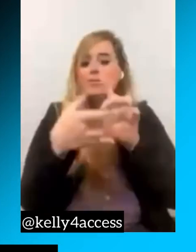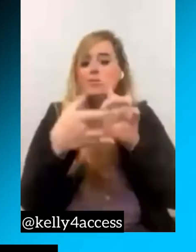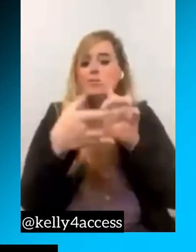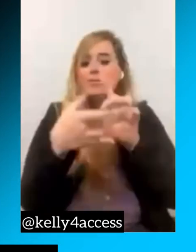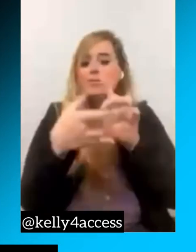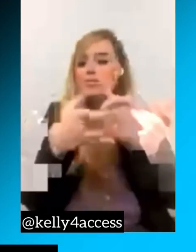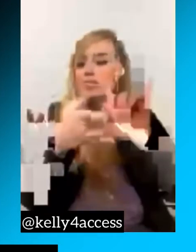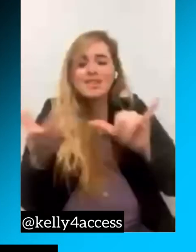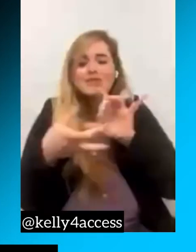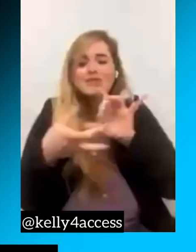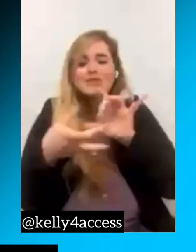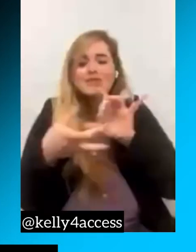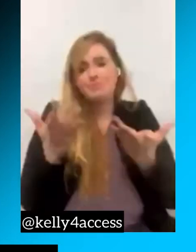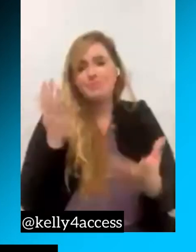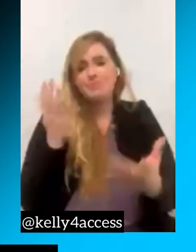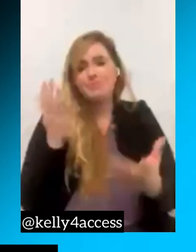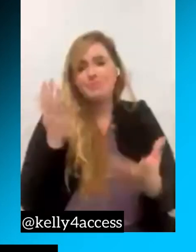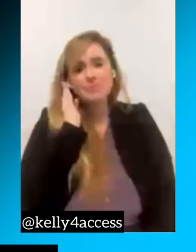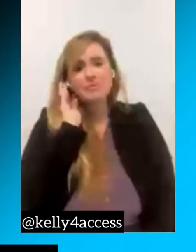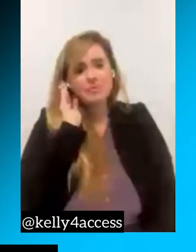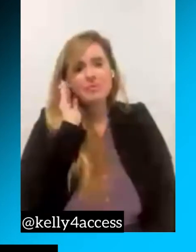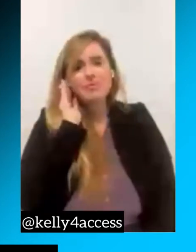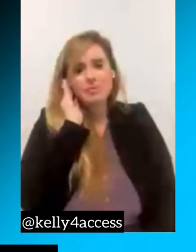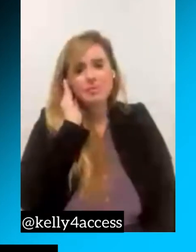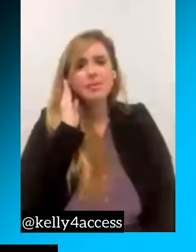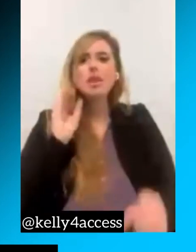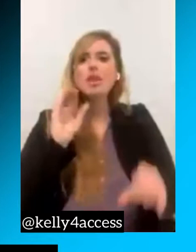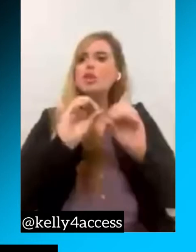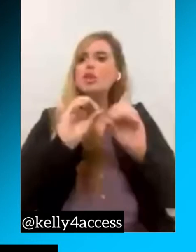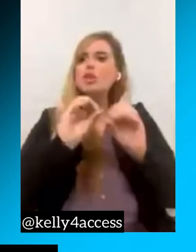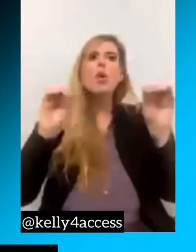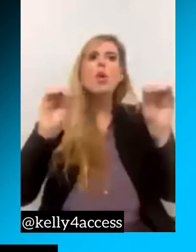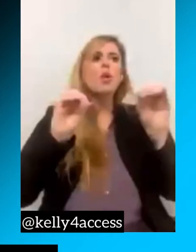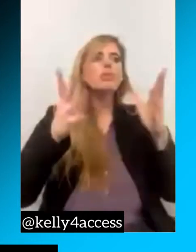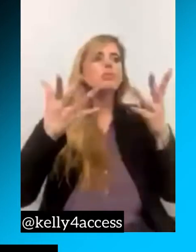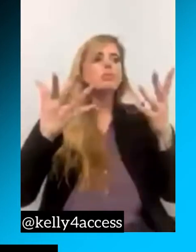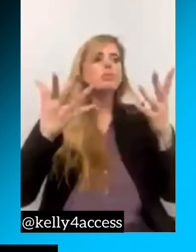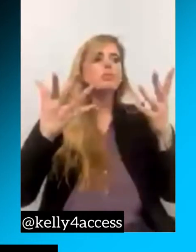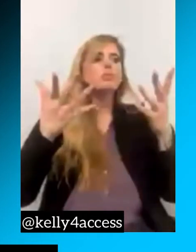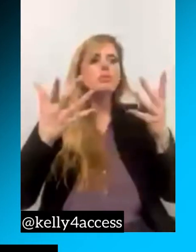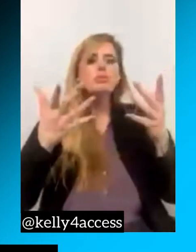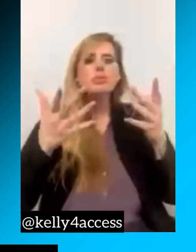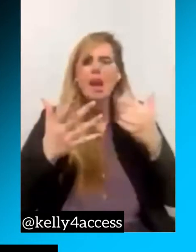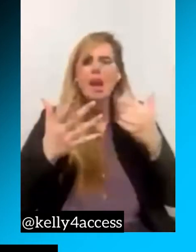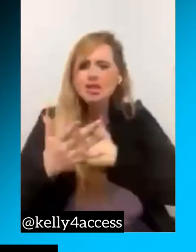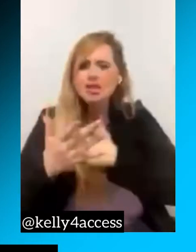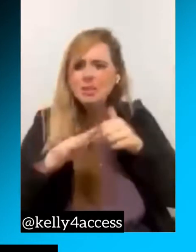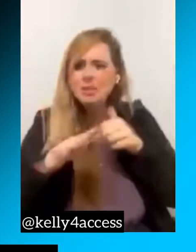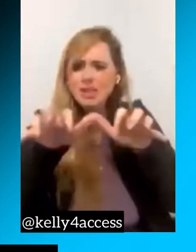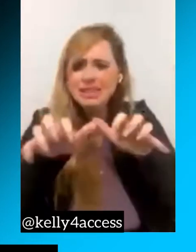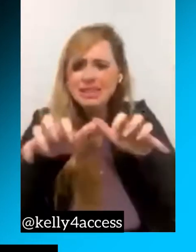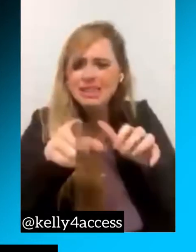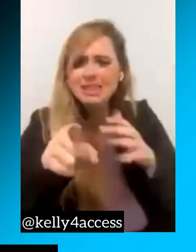So I'm noticing that it's lagging a bit. I don't know if the video continues.